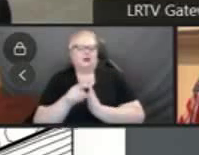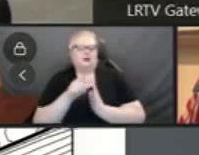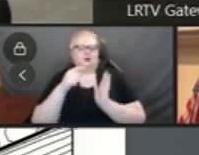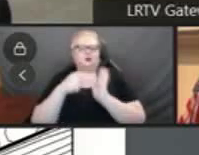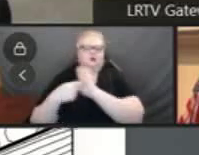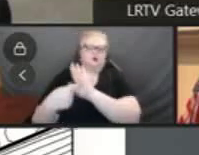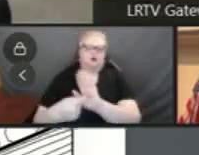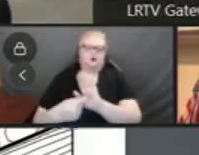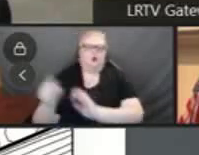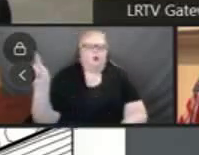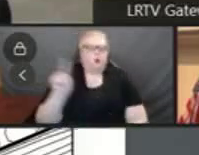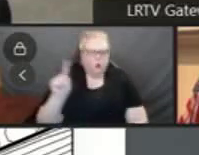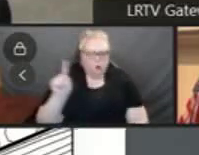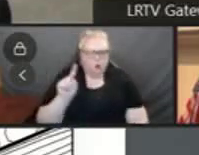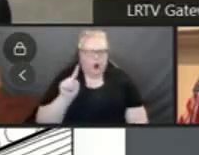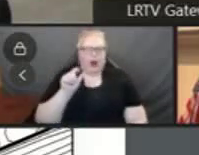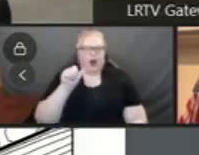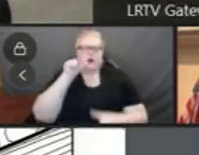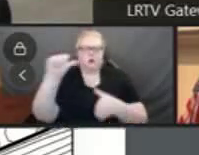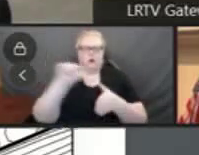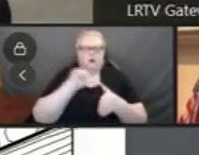concrete.